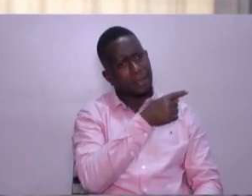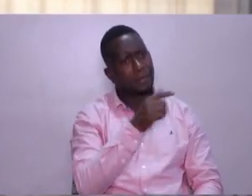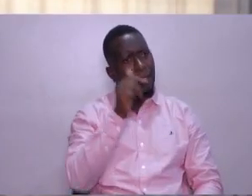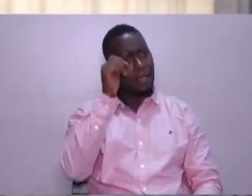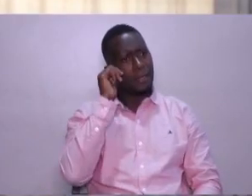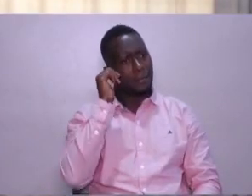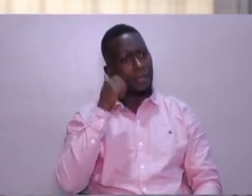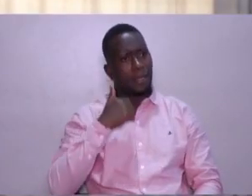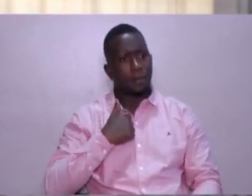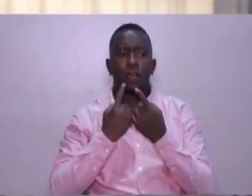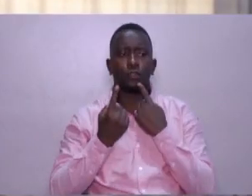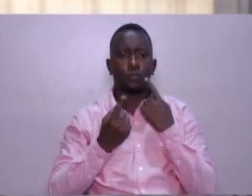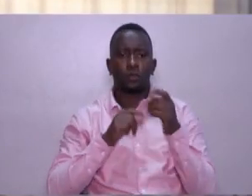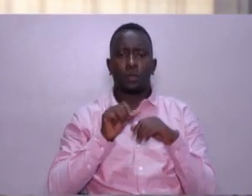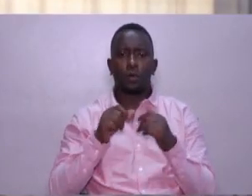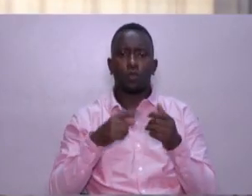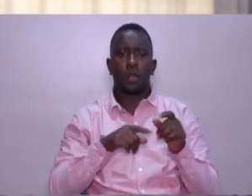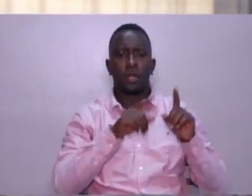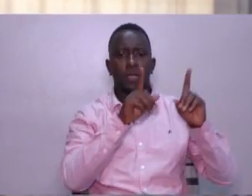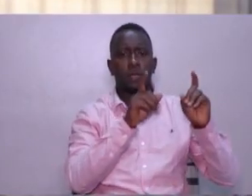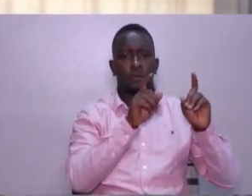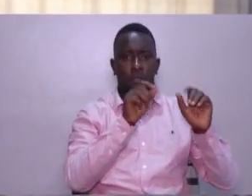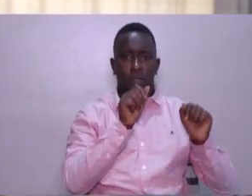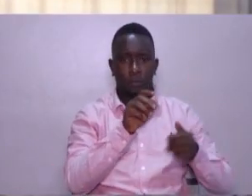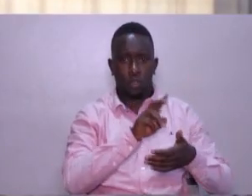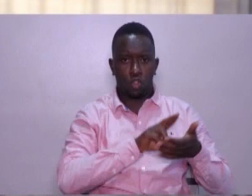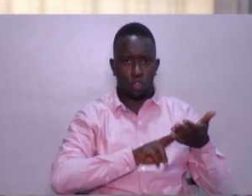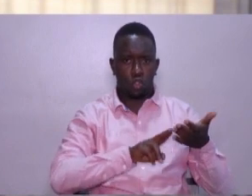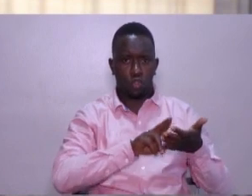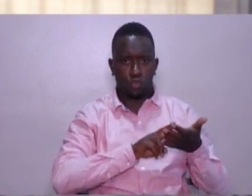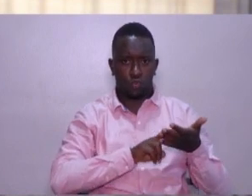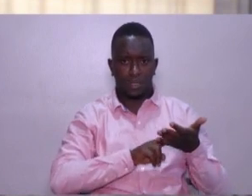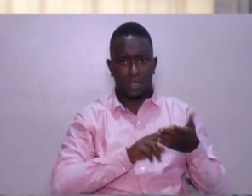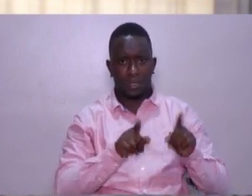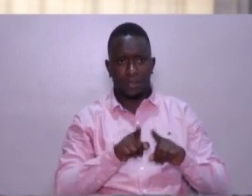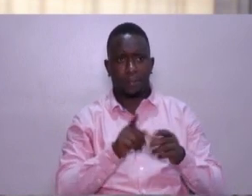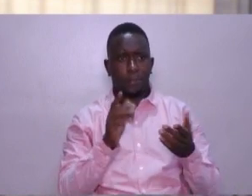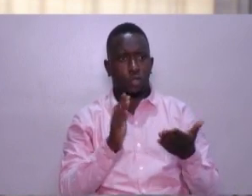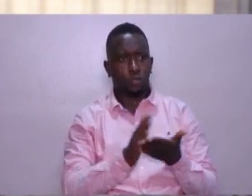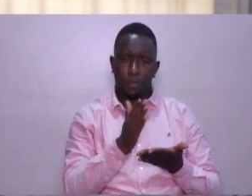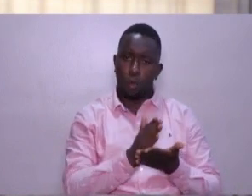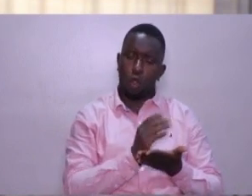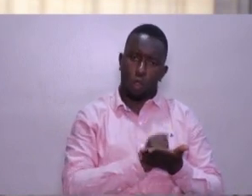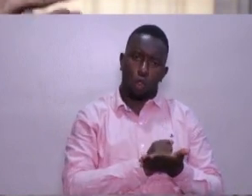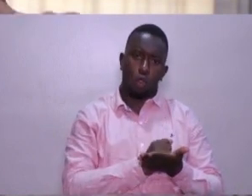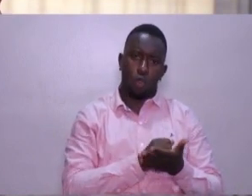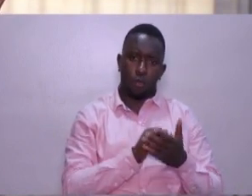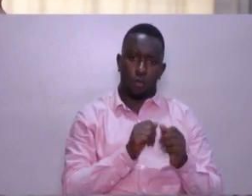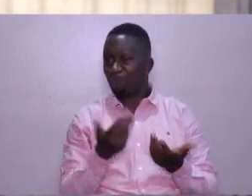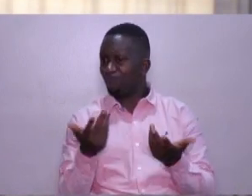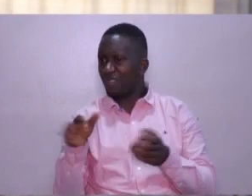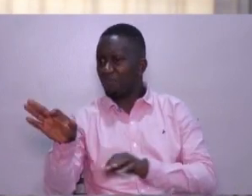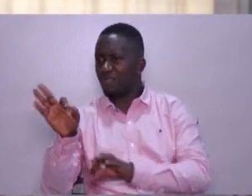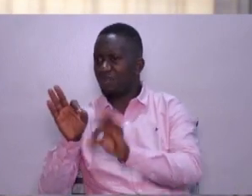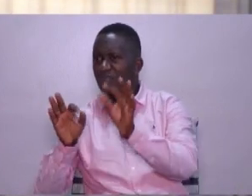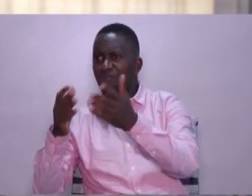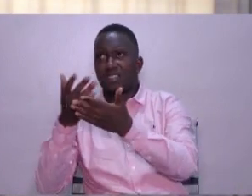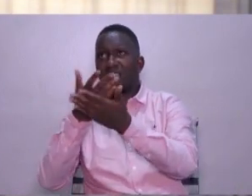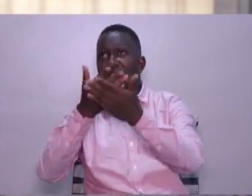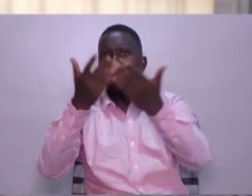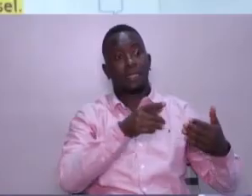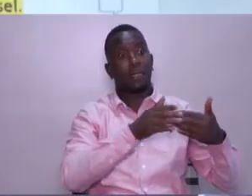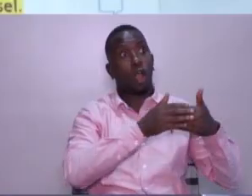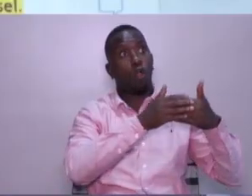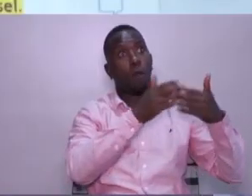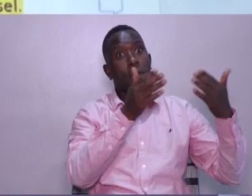I talked about images which can be used, objects which can be shareable, and you can find them from anywhere. These ones are